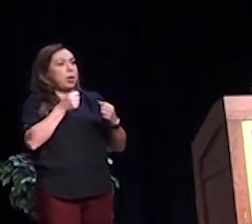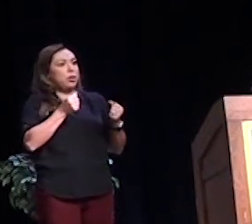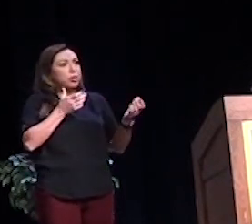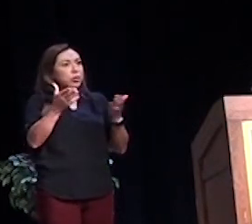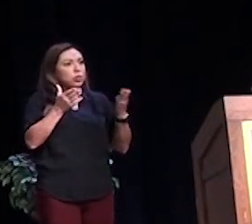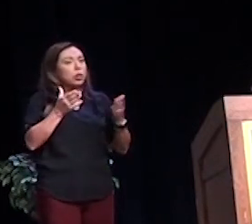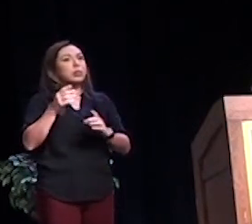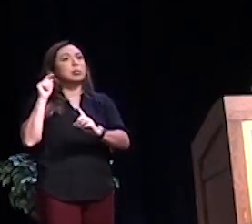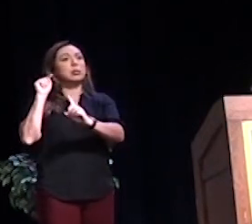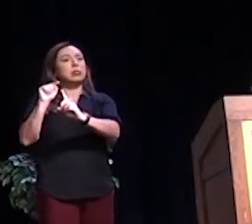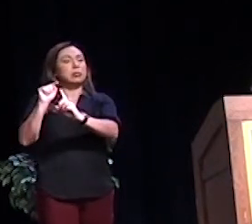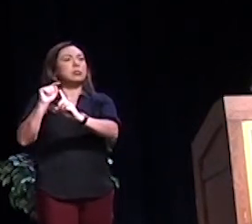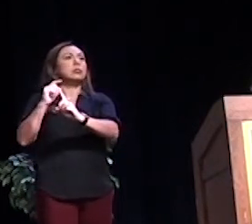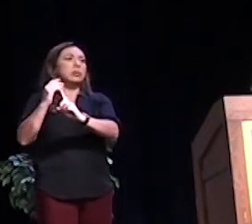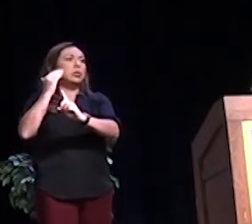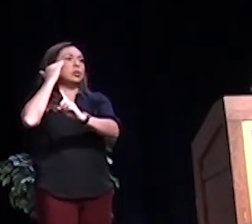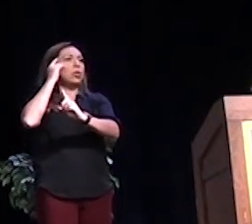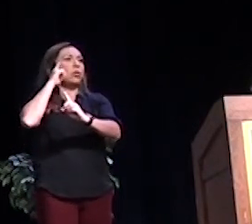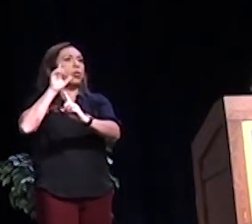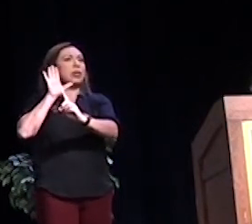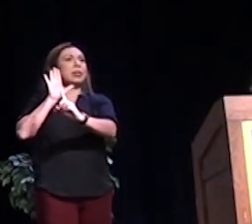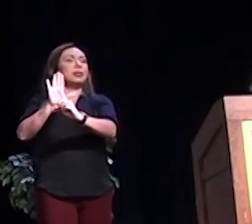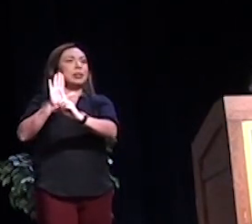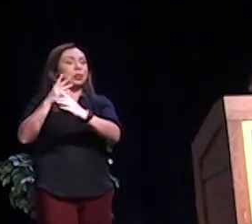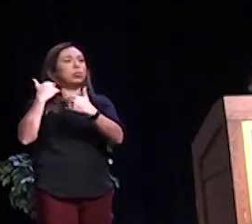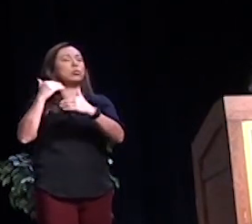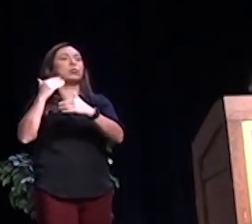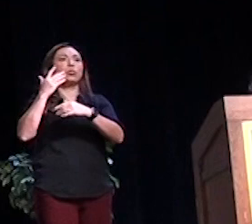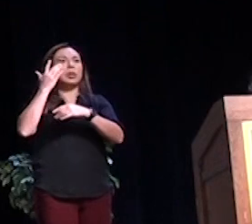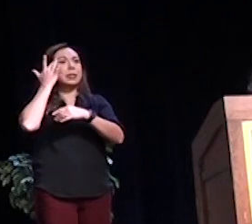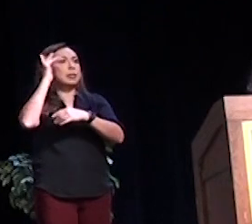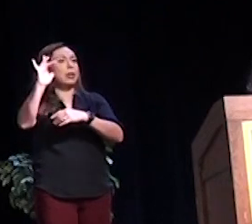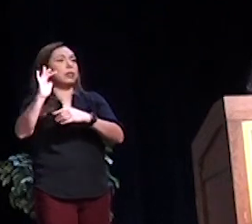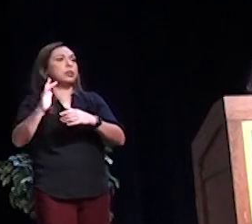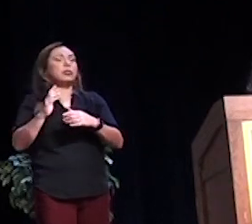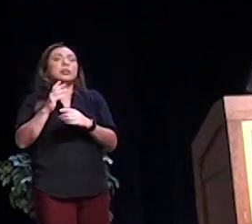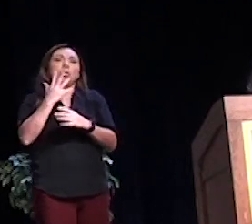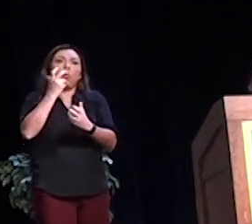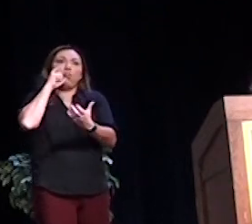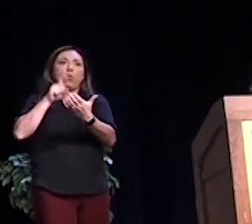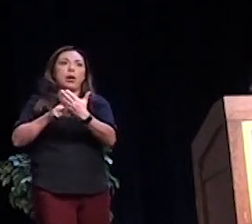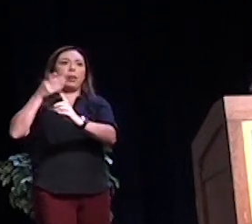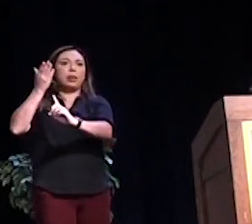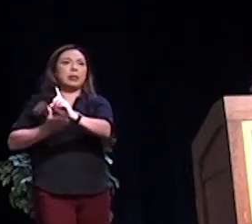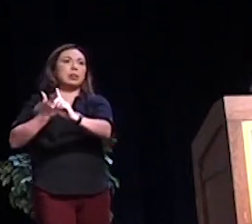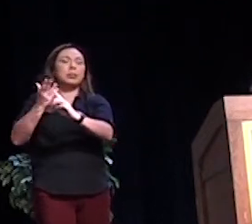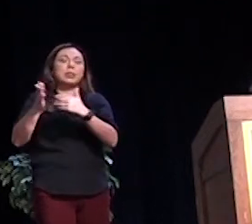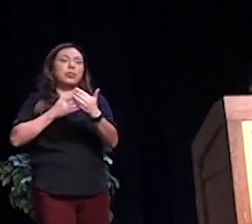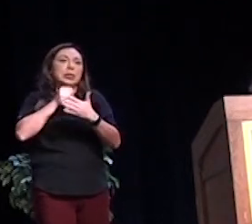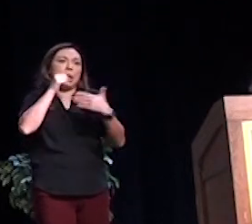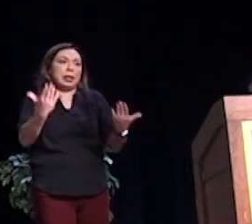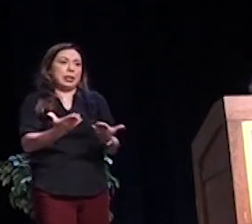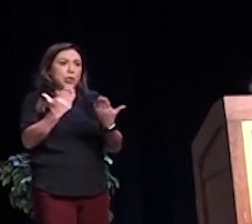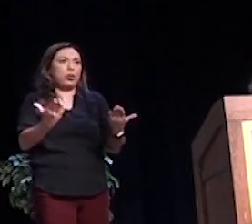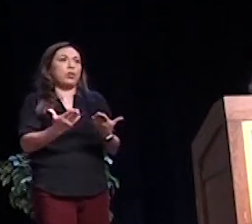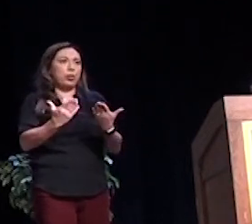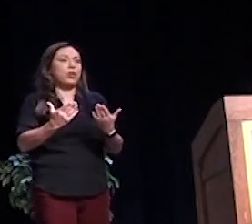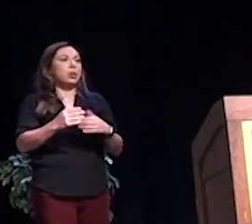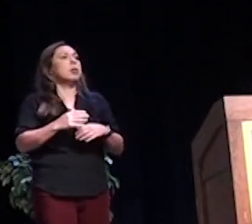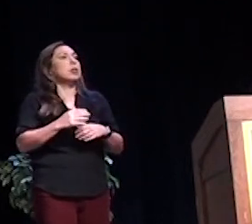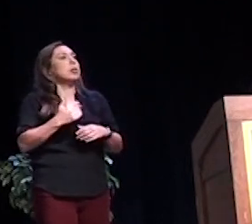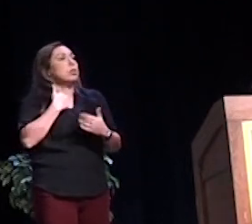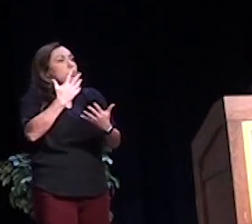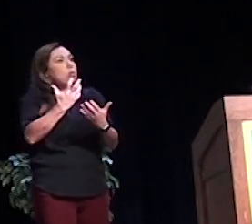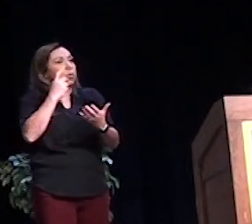services. He is known for his emotional intelligence, and I just want to recognize him even though he's not here in person. I want to recognize